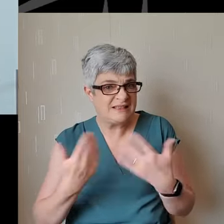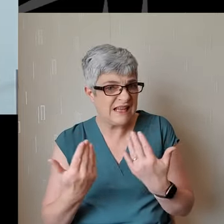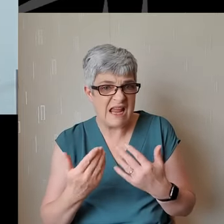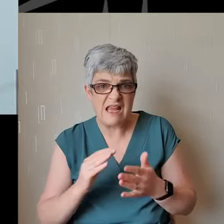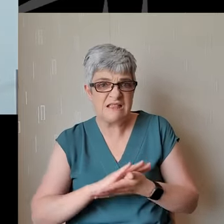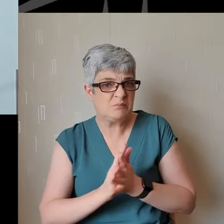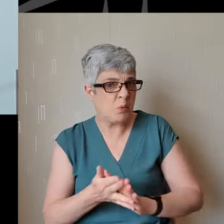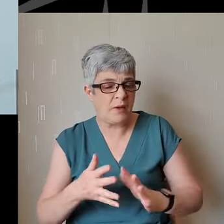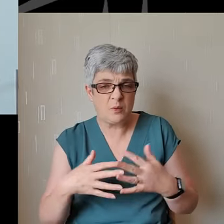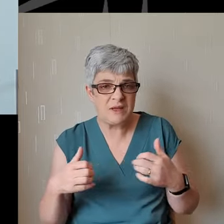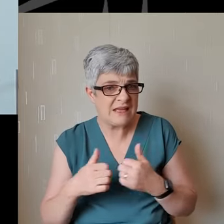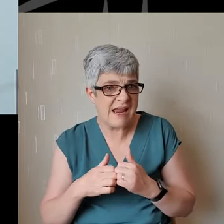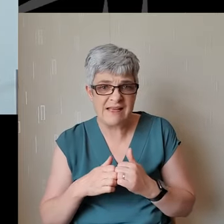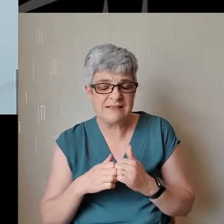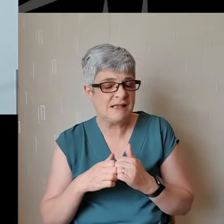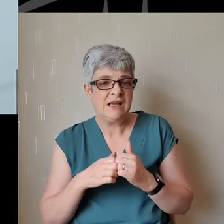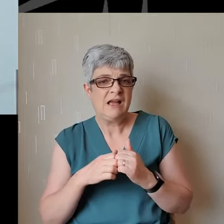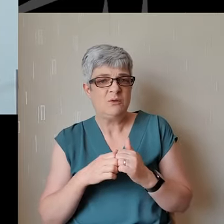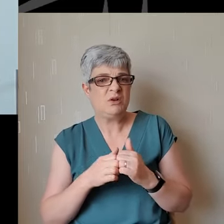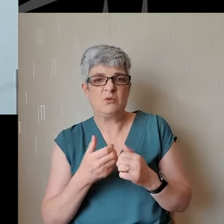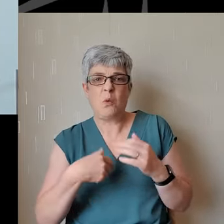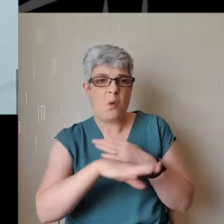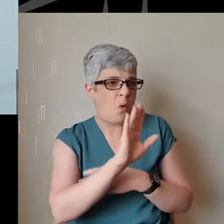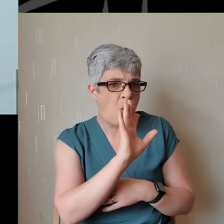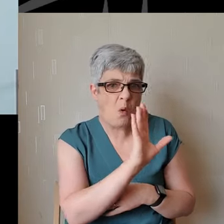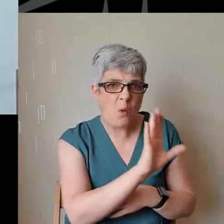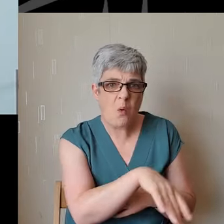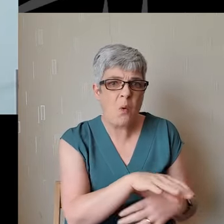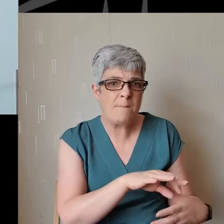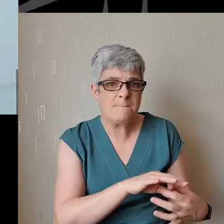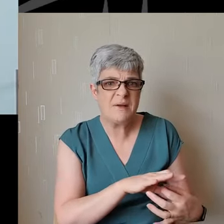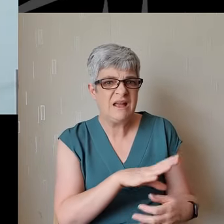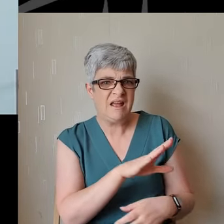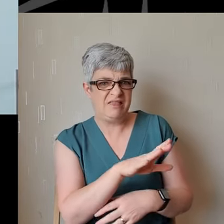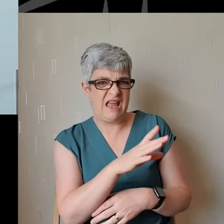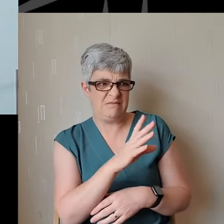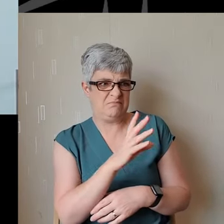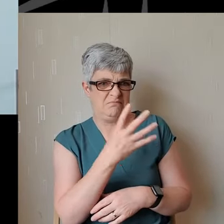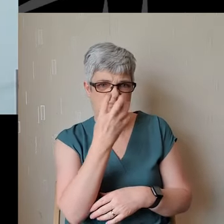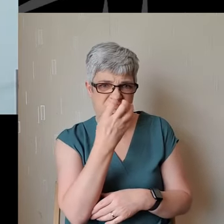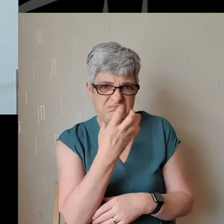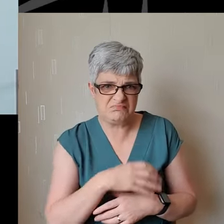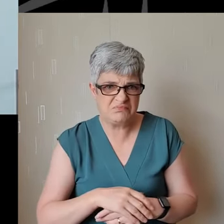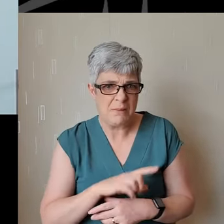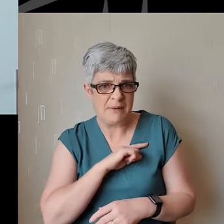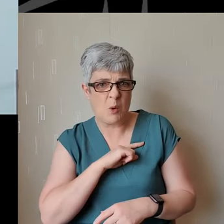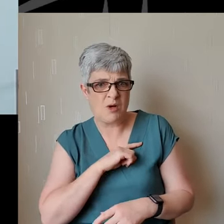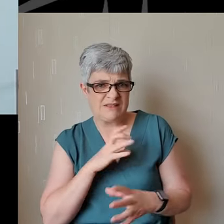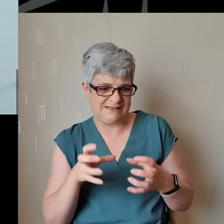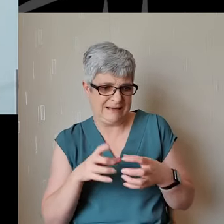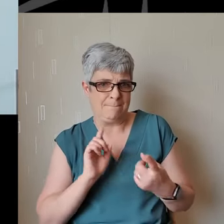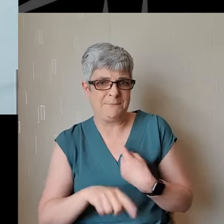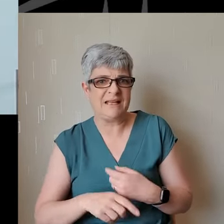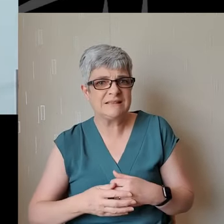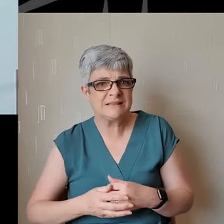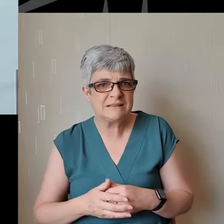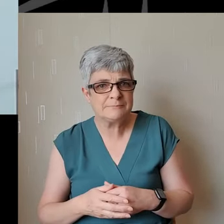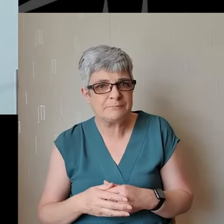of his weekend. He wasn't the kind of guy that would go home and send the kids to bed just because his team would get beat.